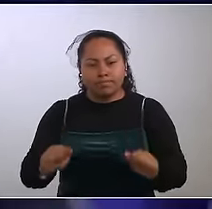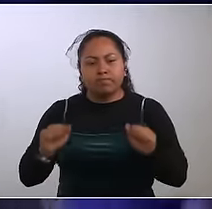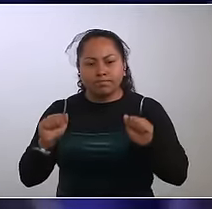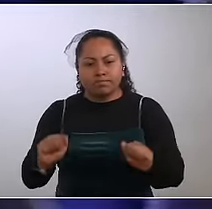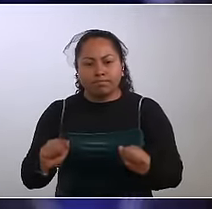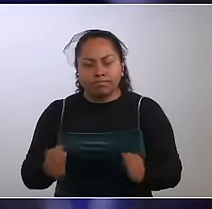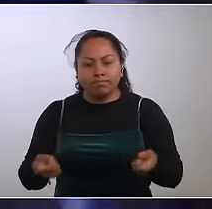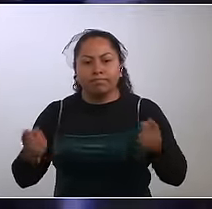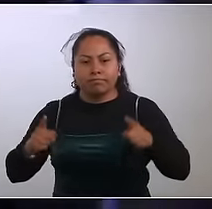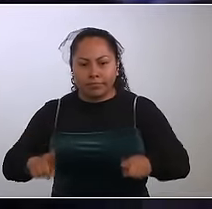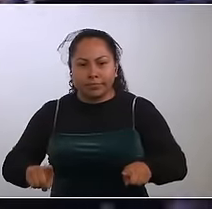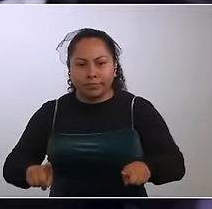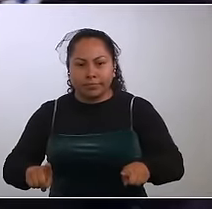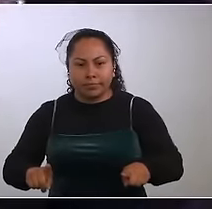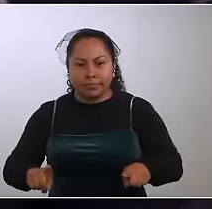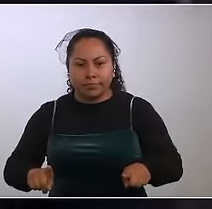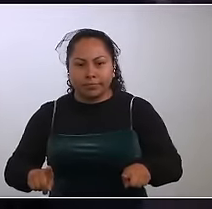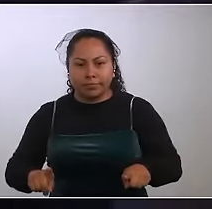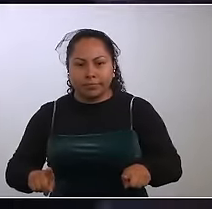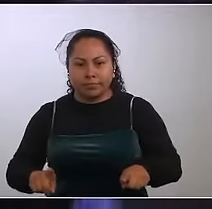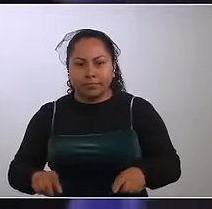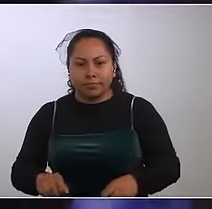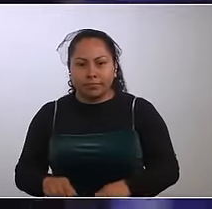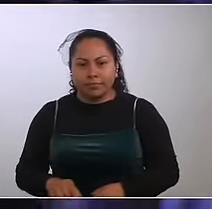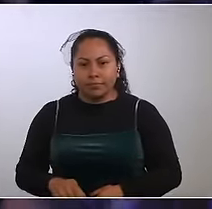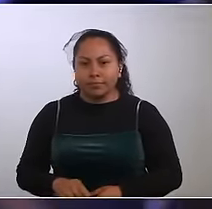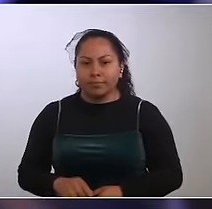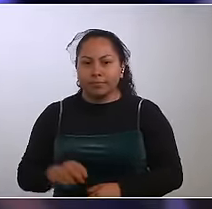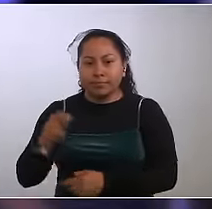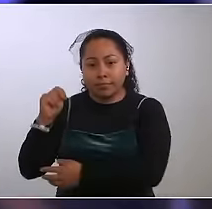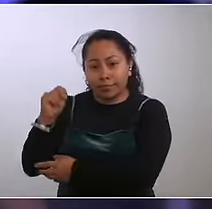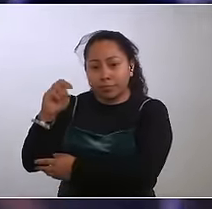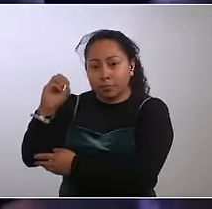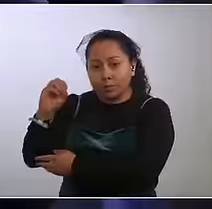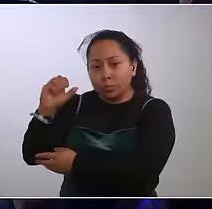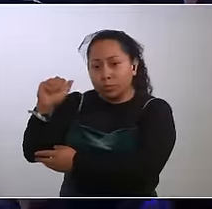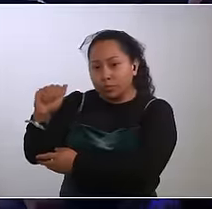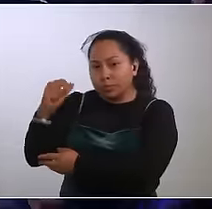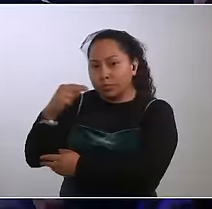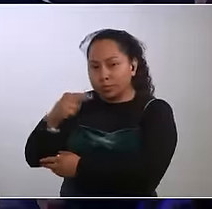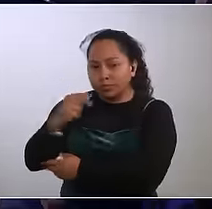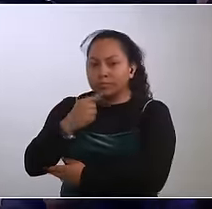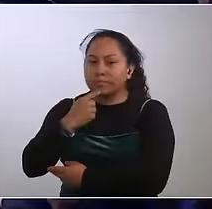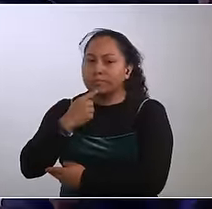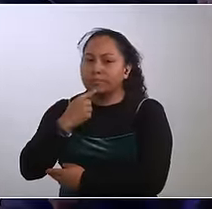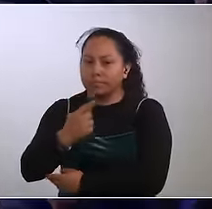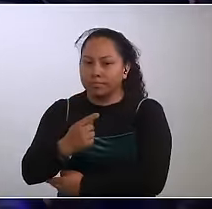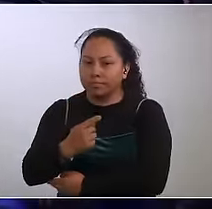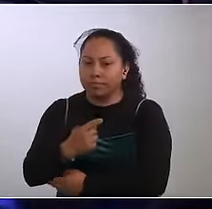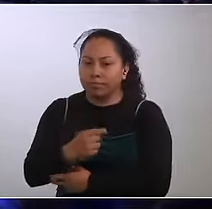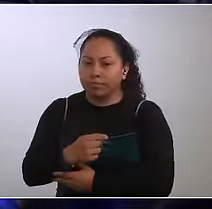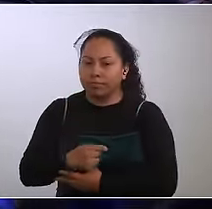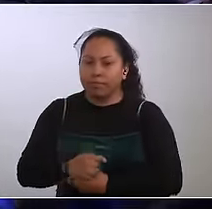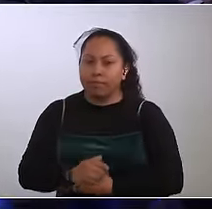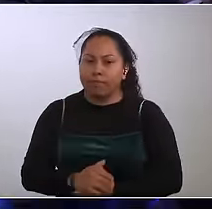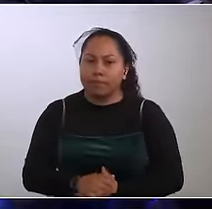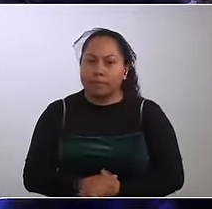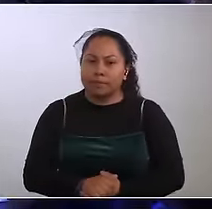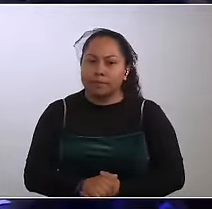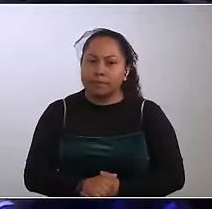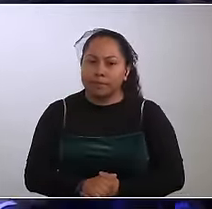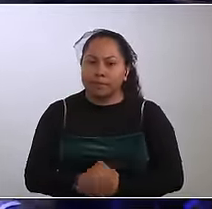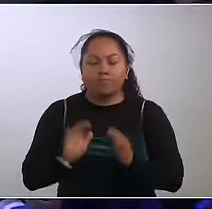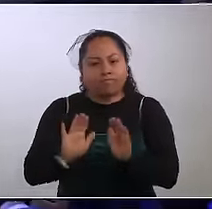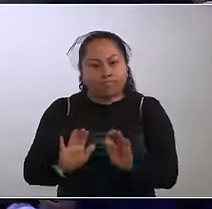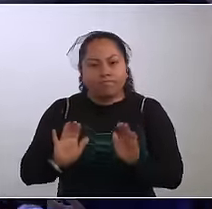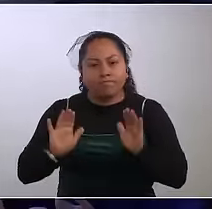había ocurrido. Usted ve. He said this. Él dijo esto. These things and greater shall you do. Estas cosas y